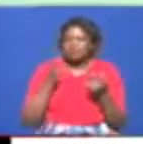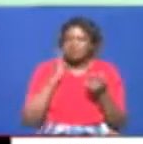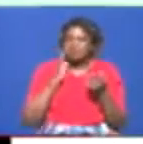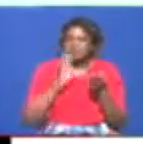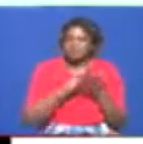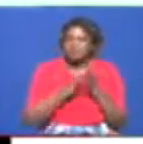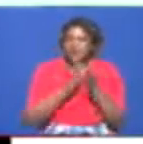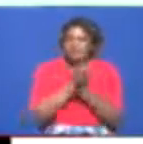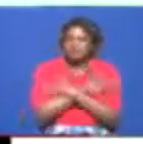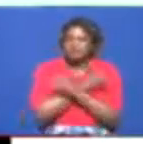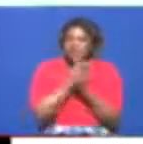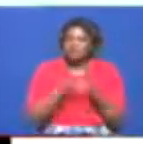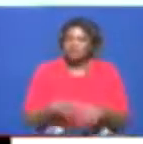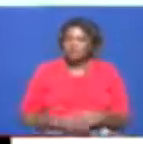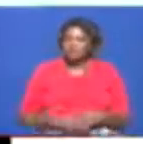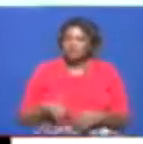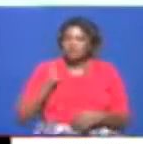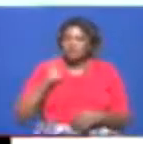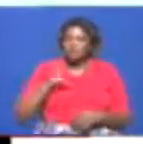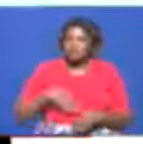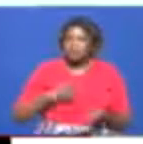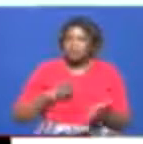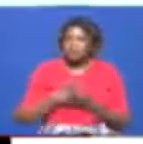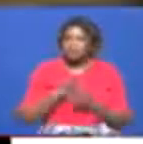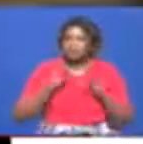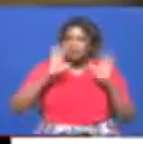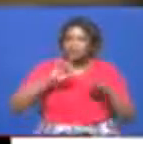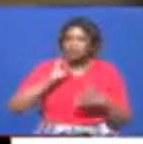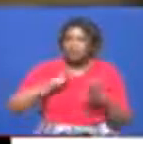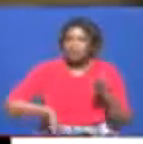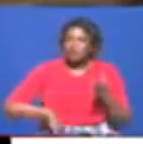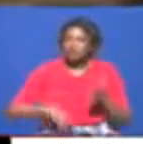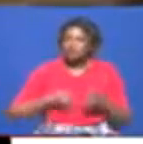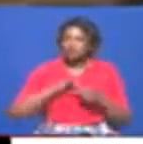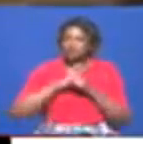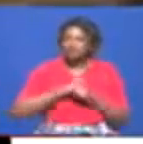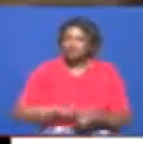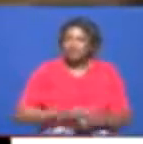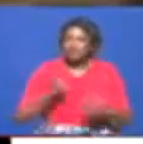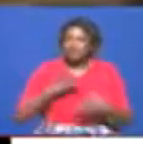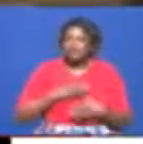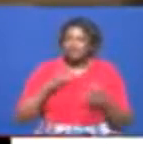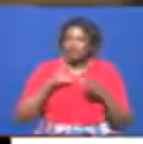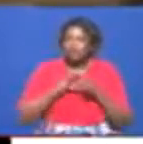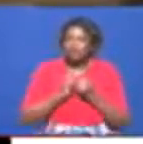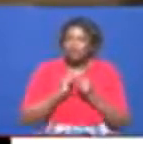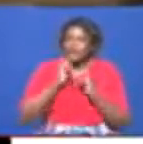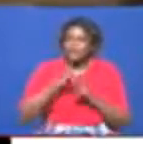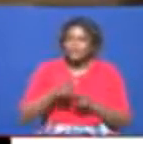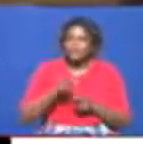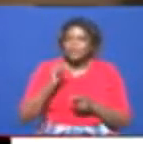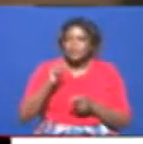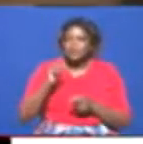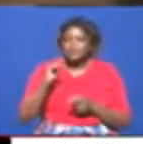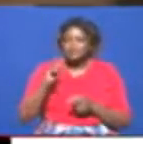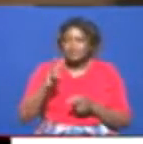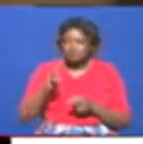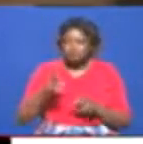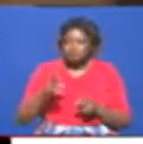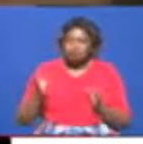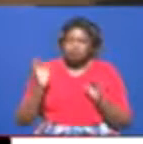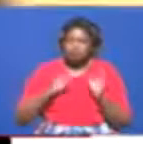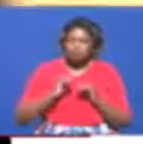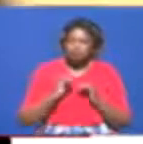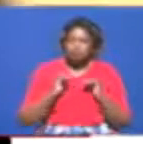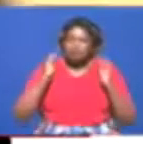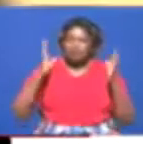Kenya's women rights campaigners say that stigma and fear associated with reporting gender-based violence contribute